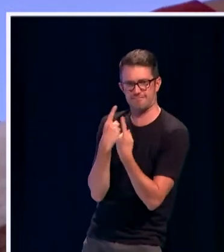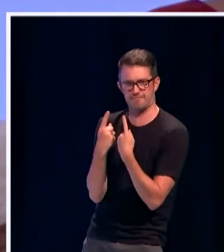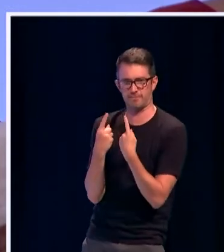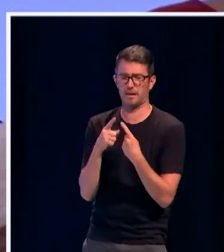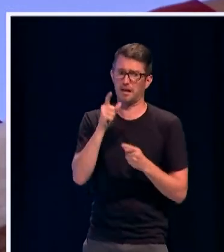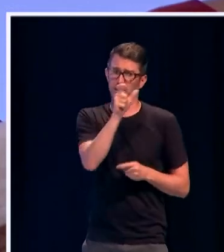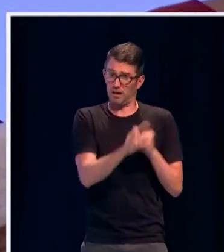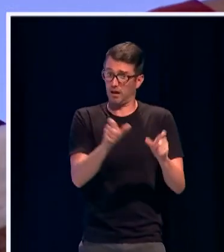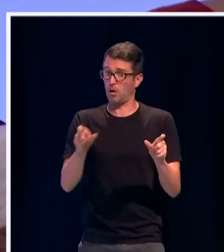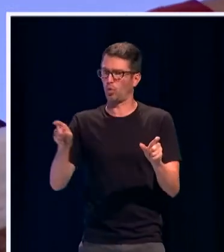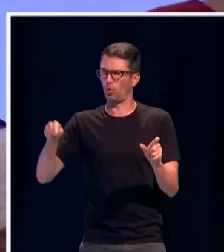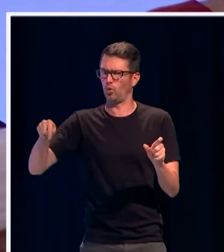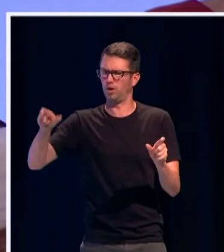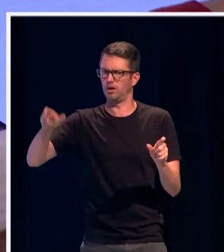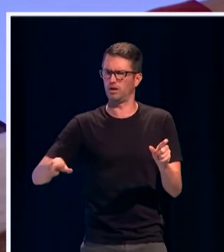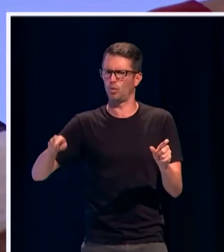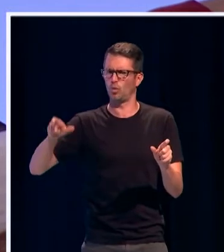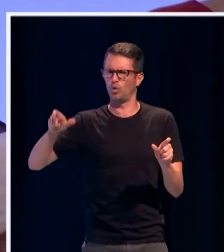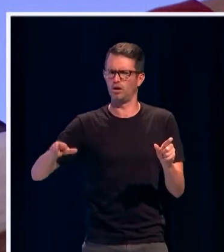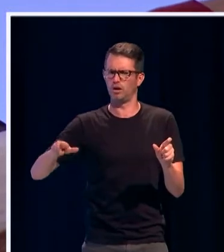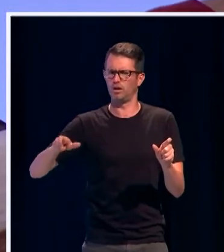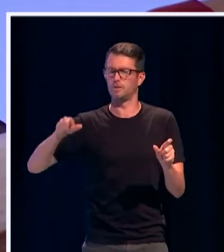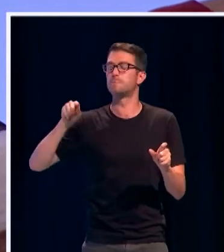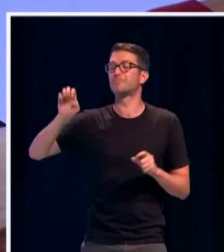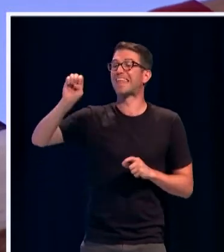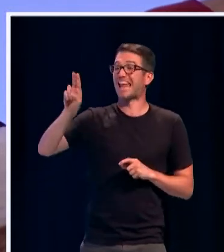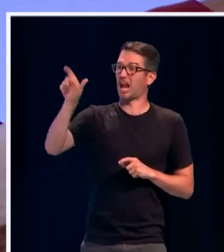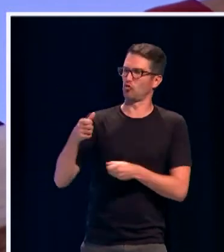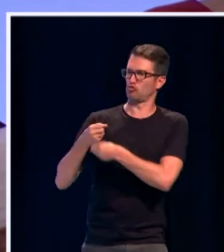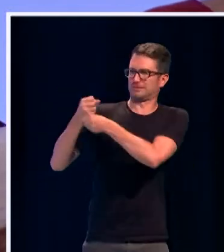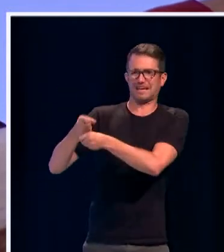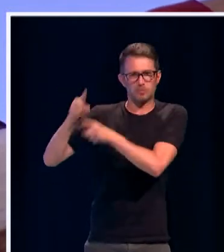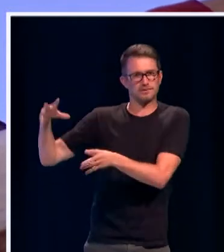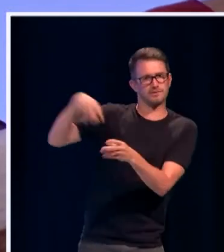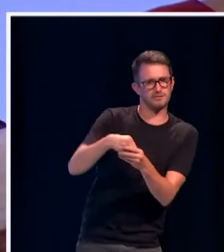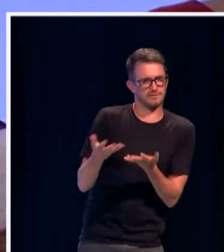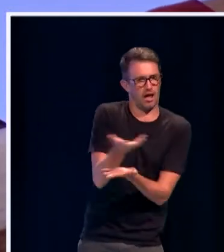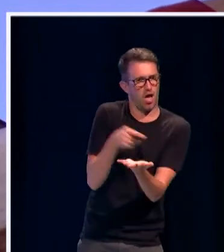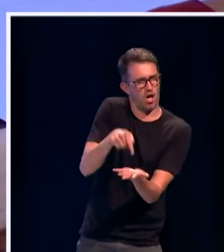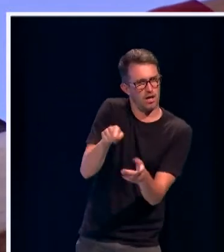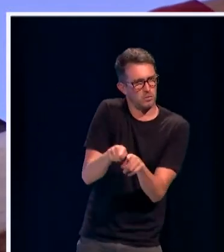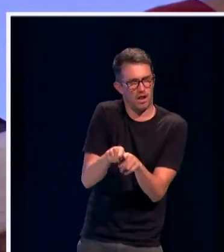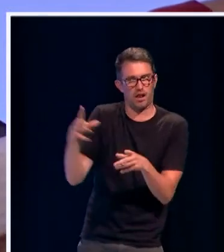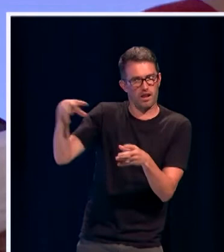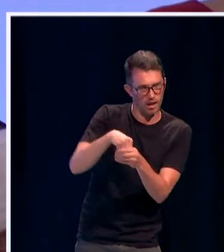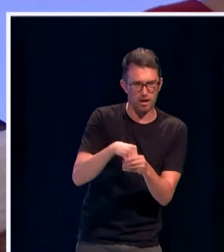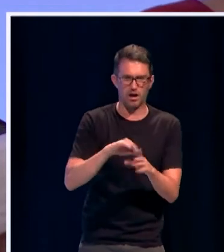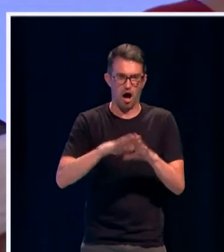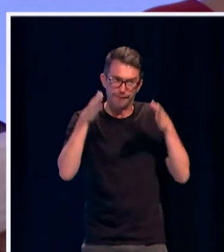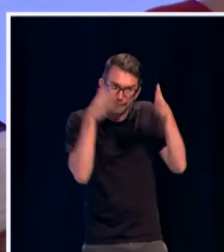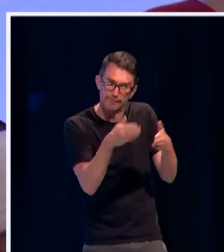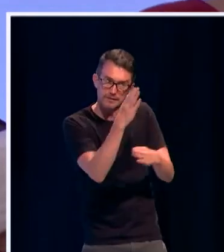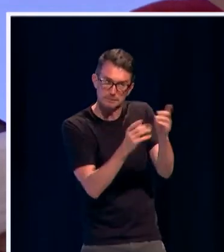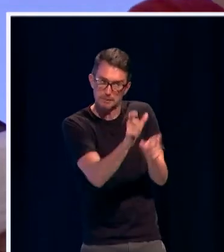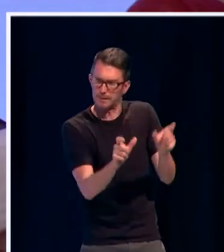there, because the goal of the Bridging the Gap program, if it is to